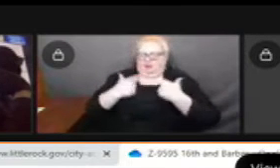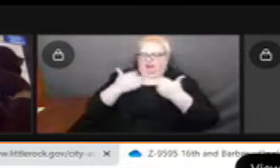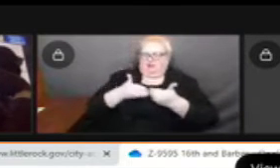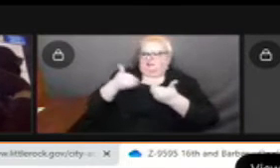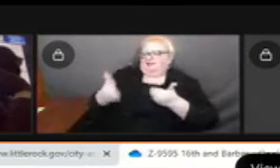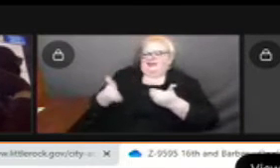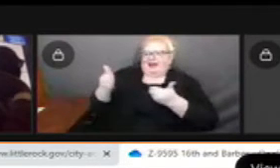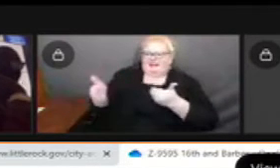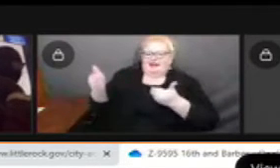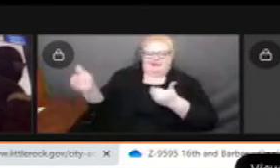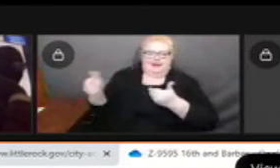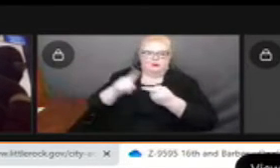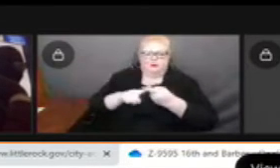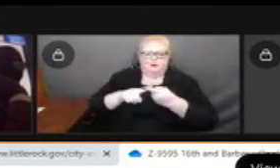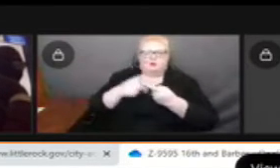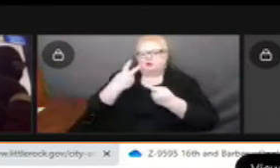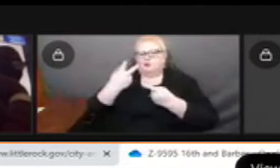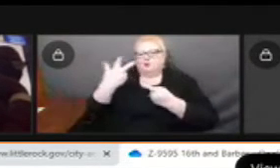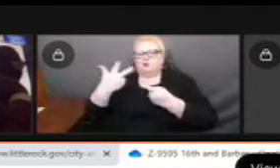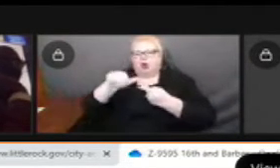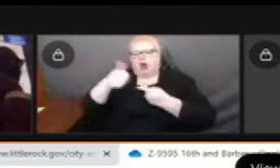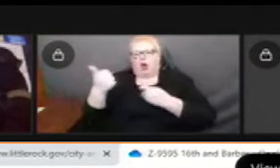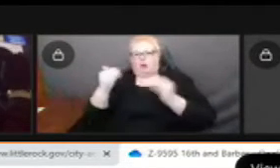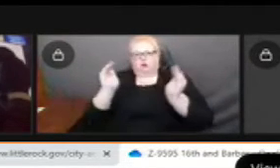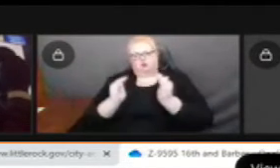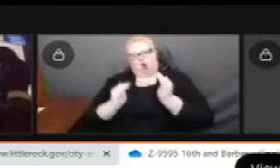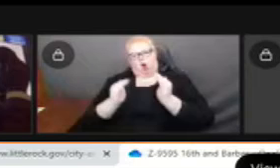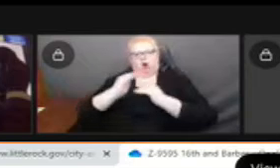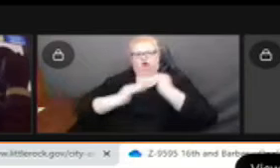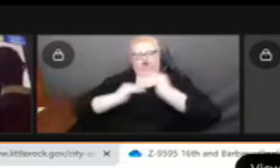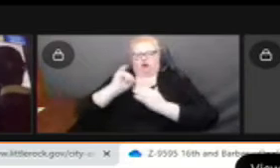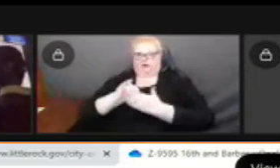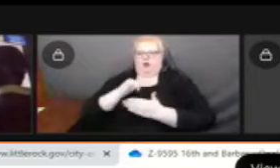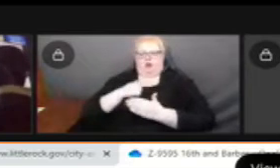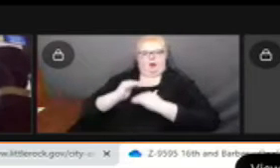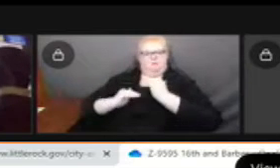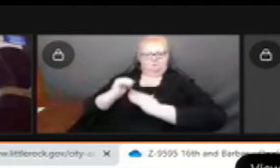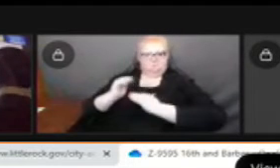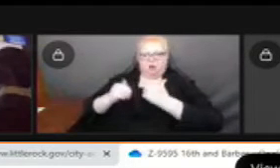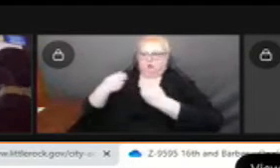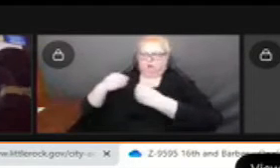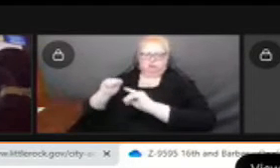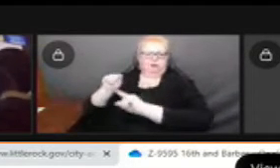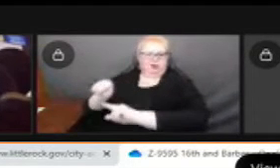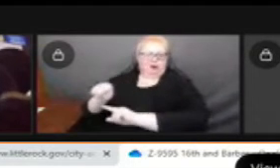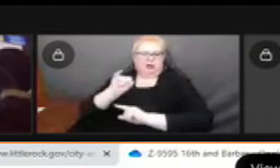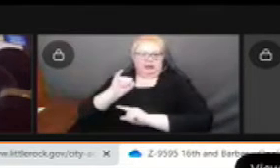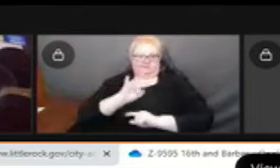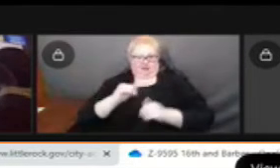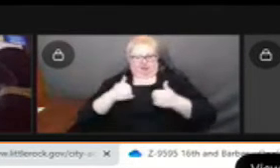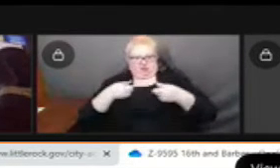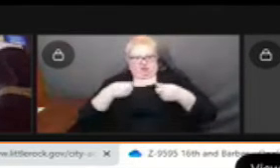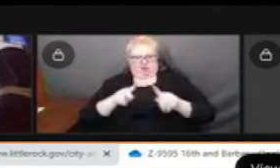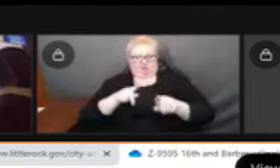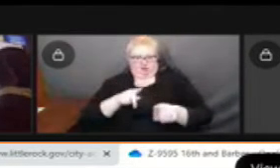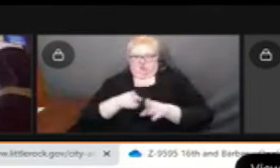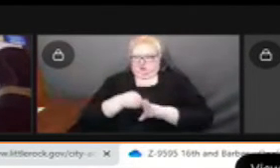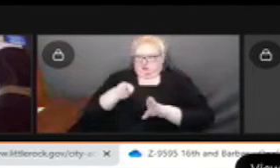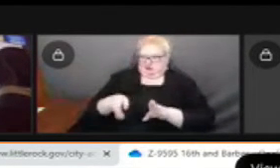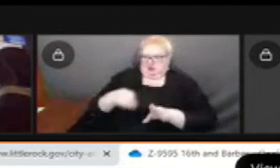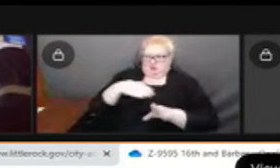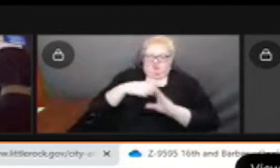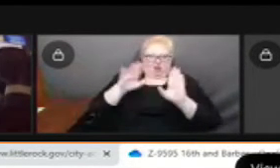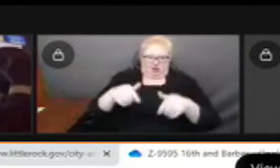smaller structures that I've built. So if I did have the opportunity to build these beside my house, I would do it.